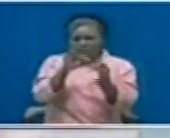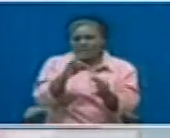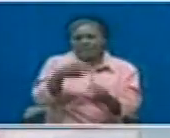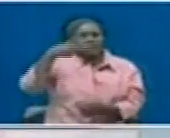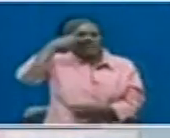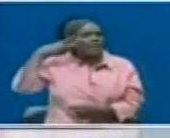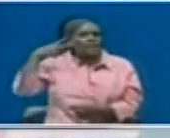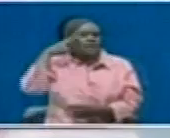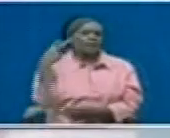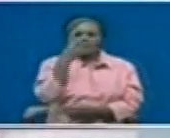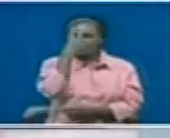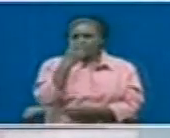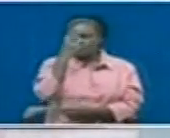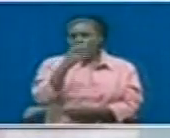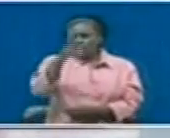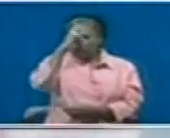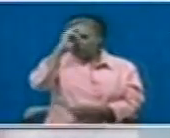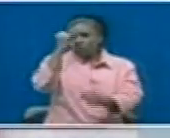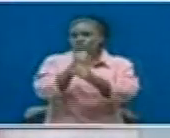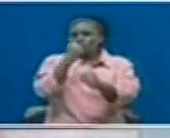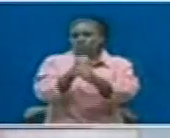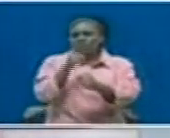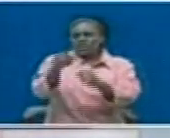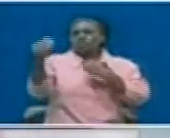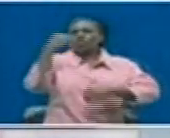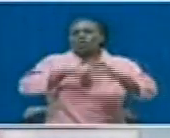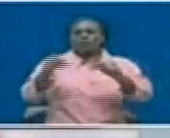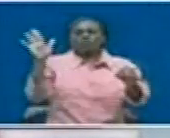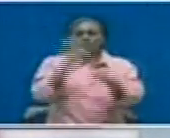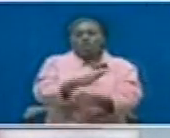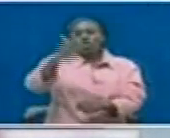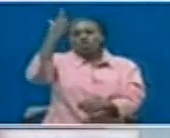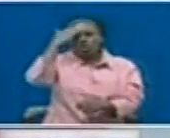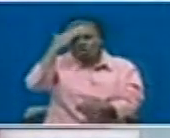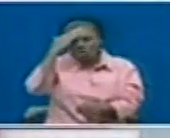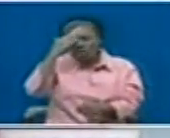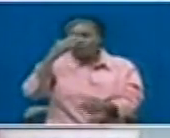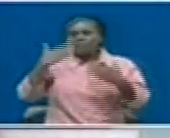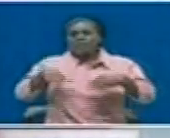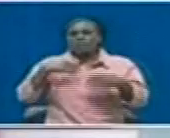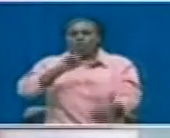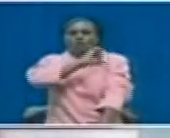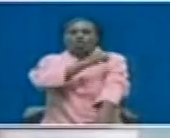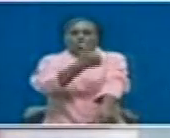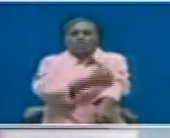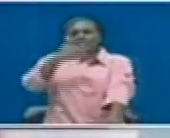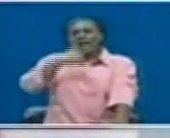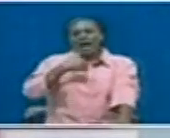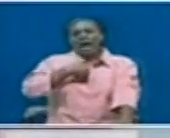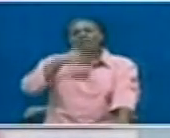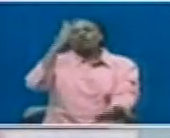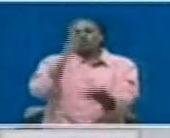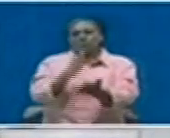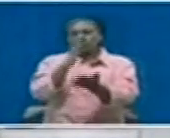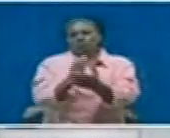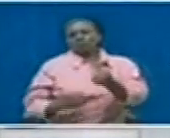suspects in Kenya. Police are doing this with impunity, knowing that those in authority will actually side with